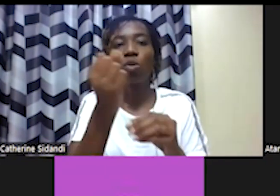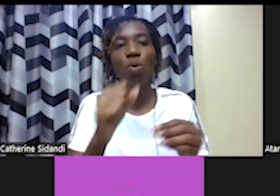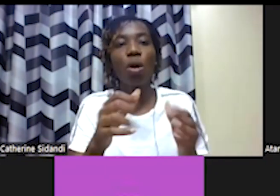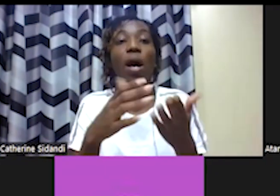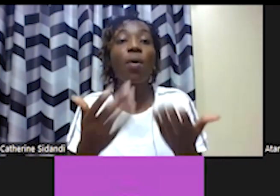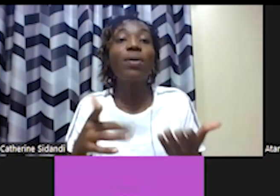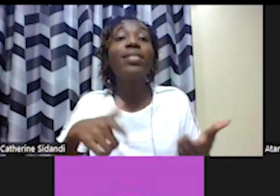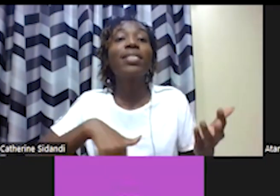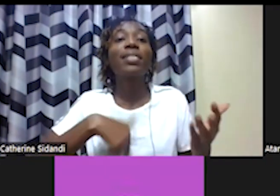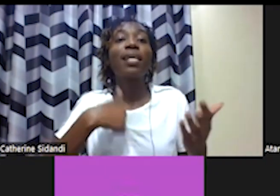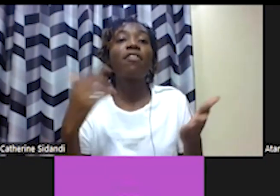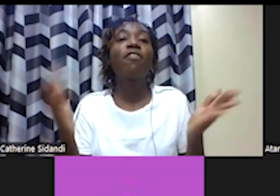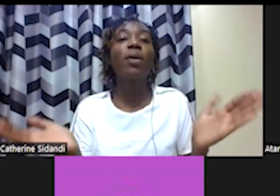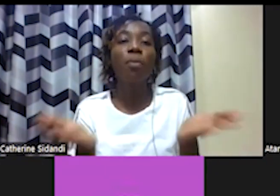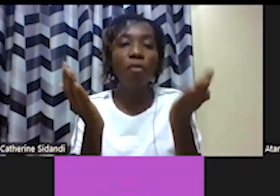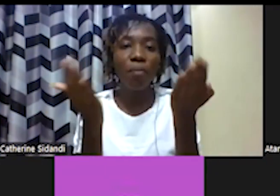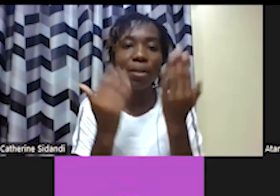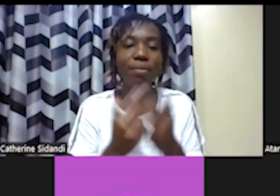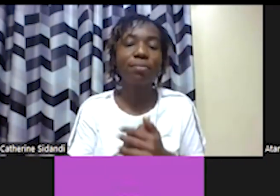Self-improvement.